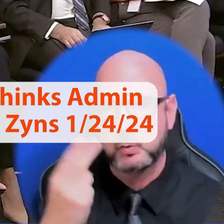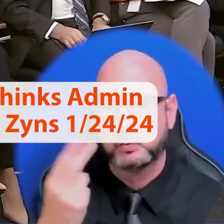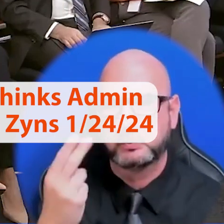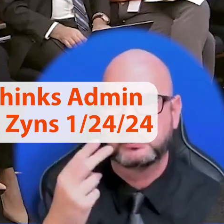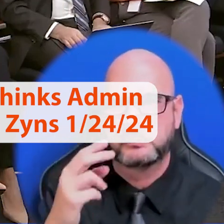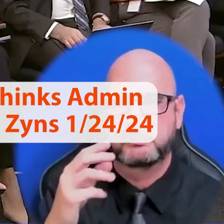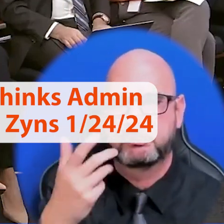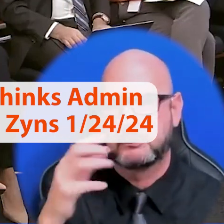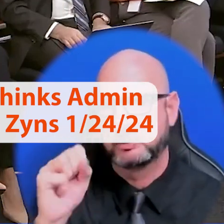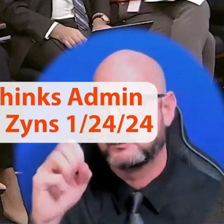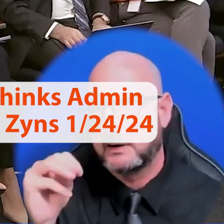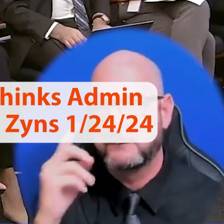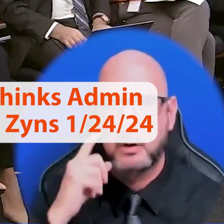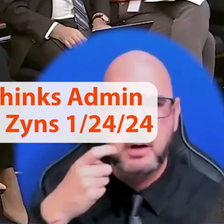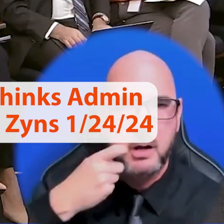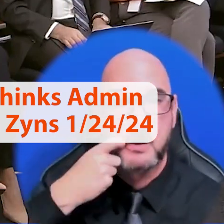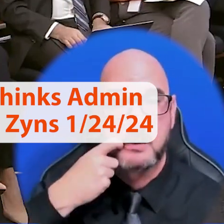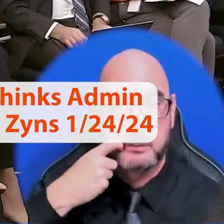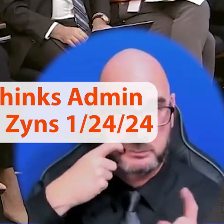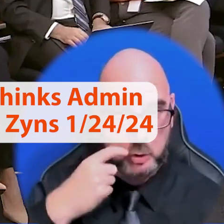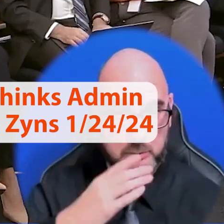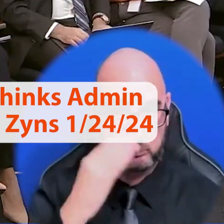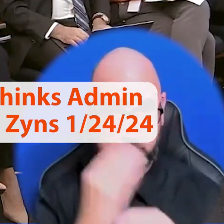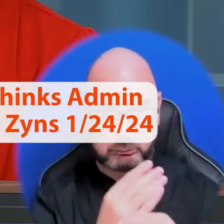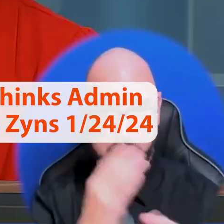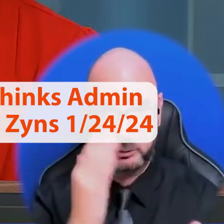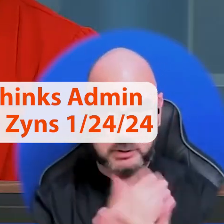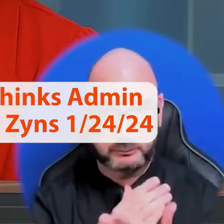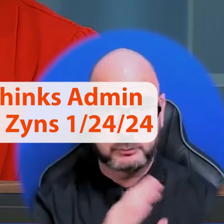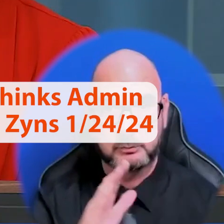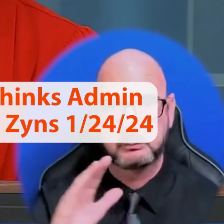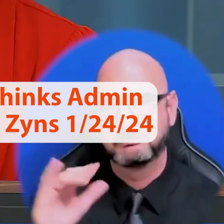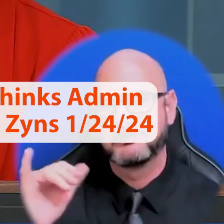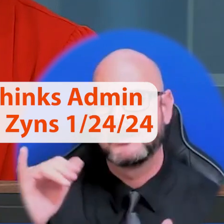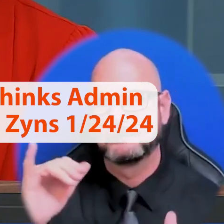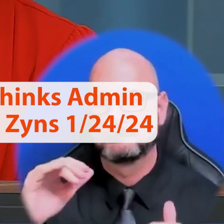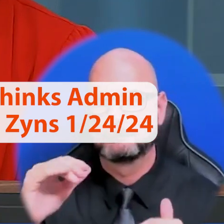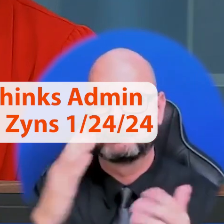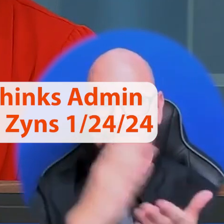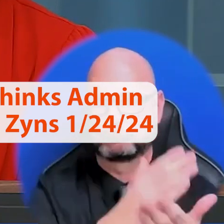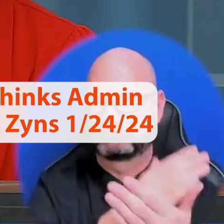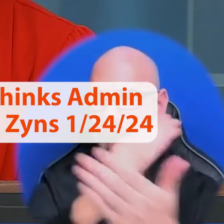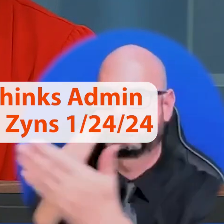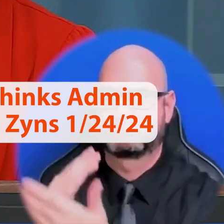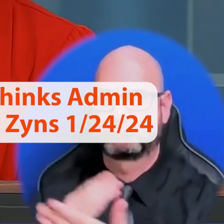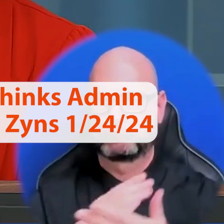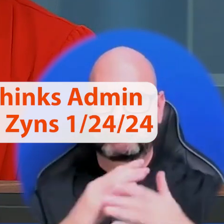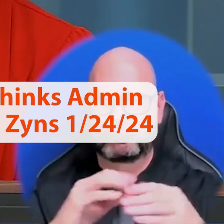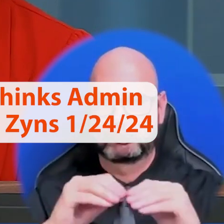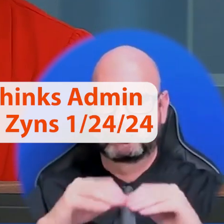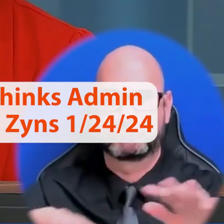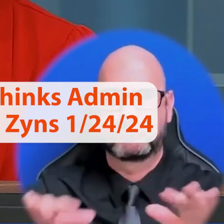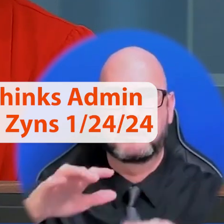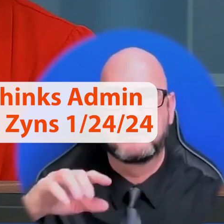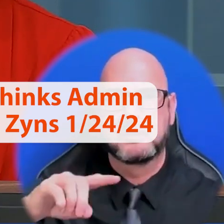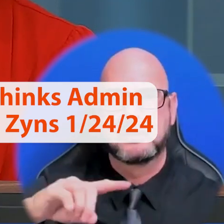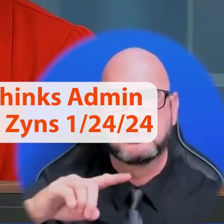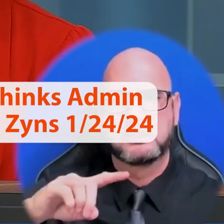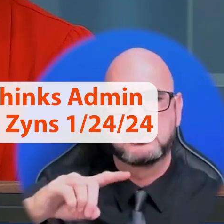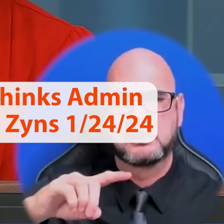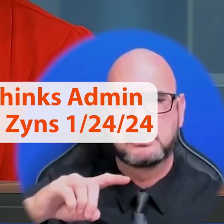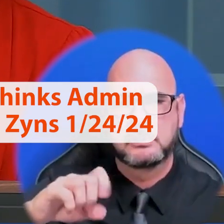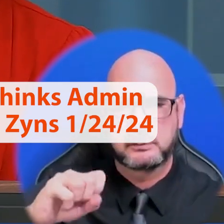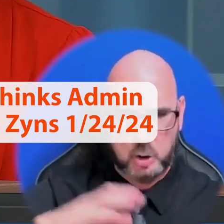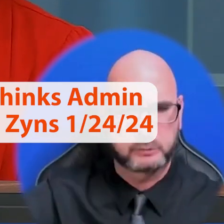Does the administration believe there should be a crackdown on Zyns? That's something for FDA to speak to. I can't speak to that from here. I've not seen that report, so I